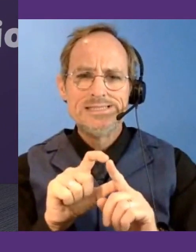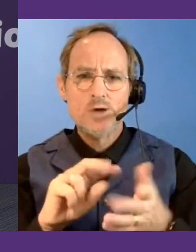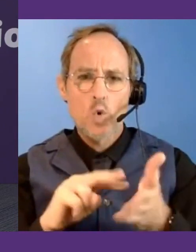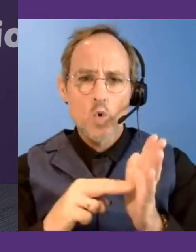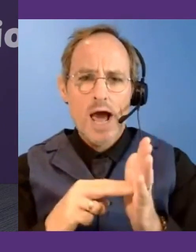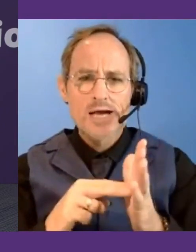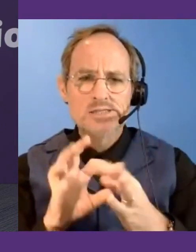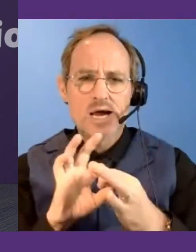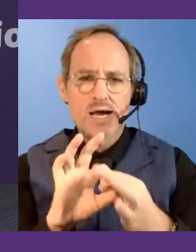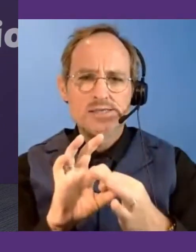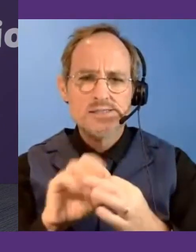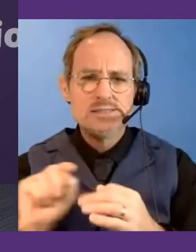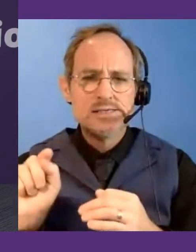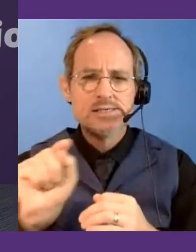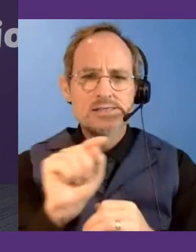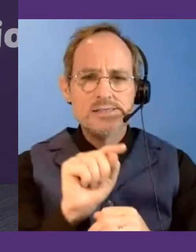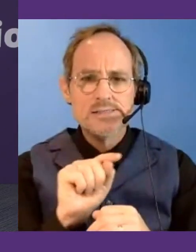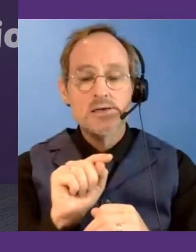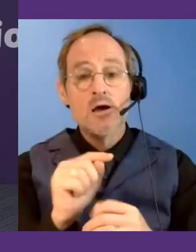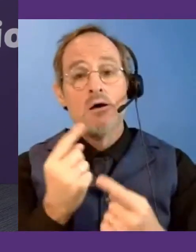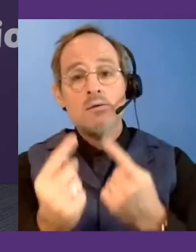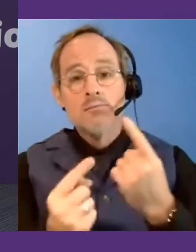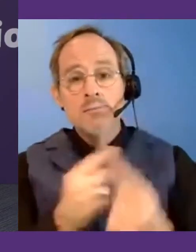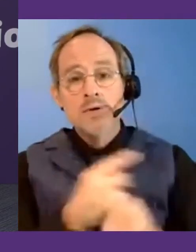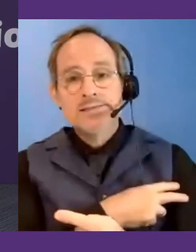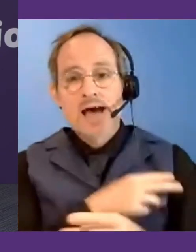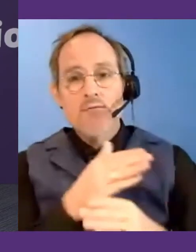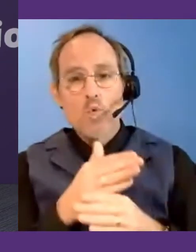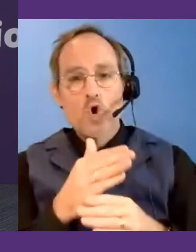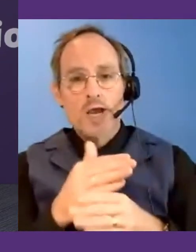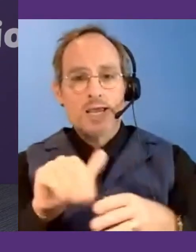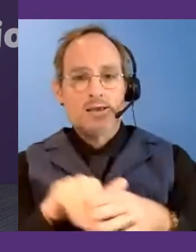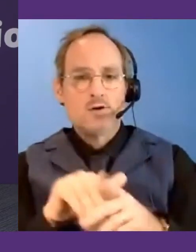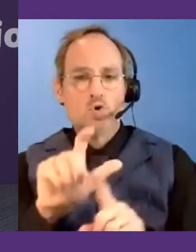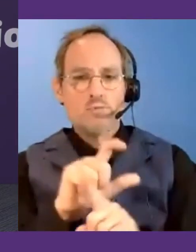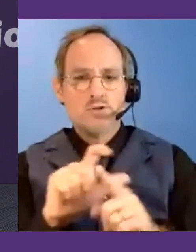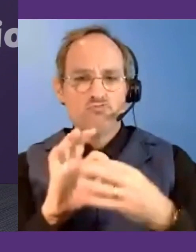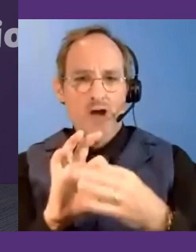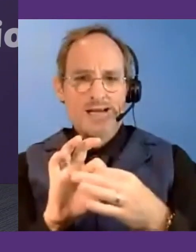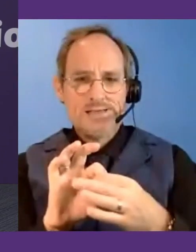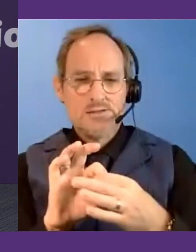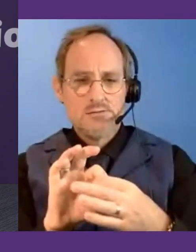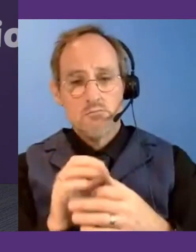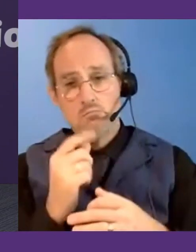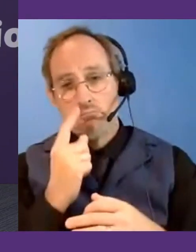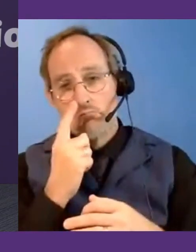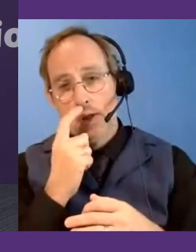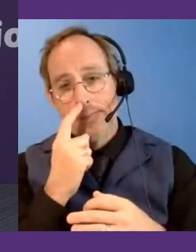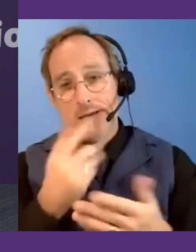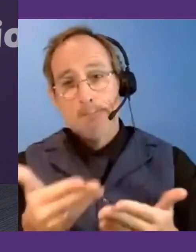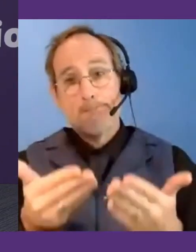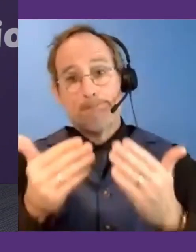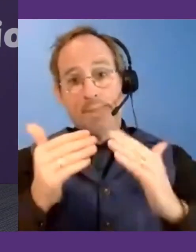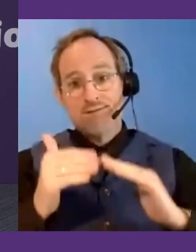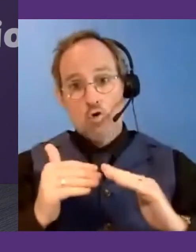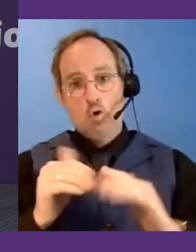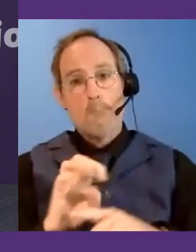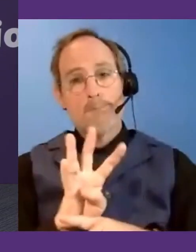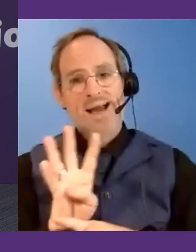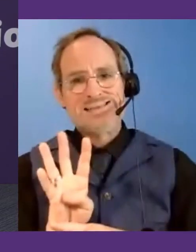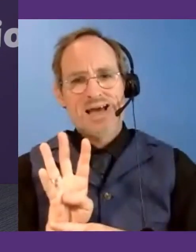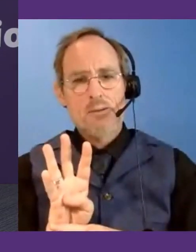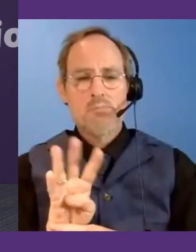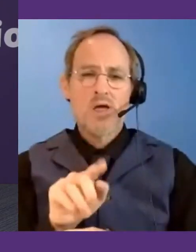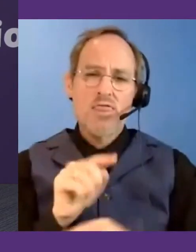and the people working in those groups who perhaps before the pandemic were broadly offering support